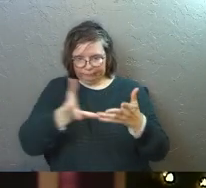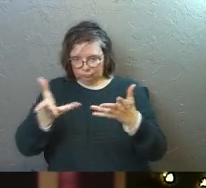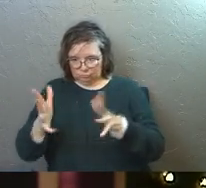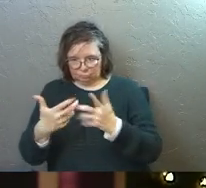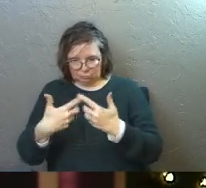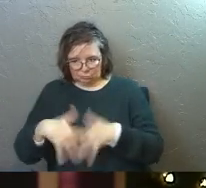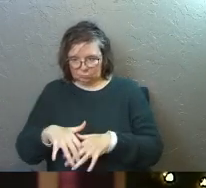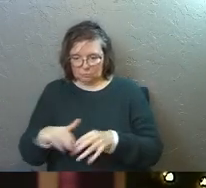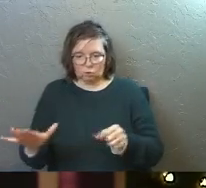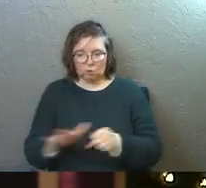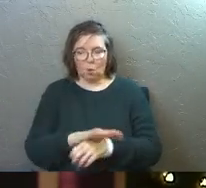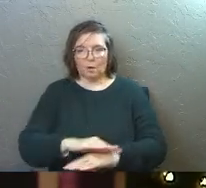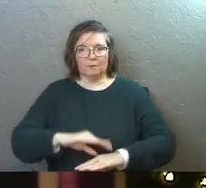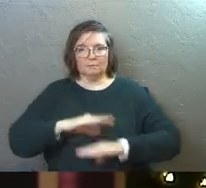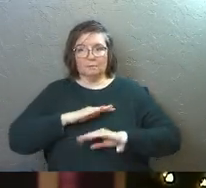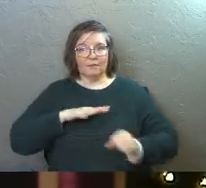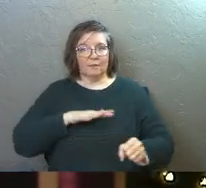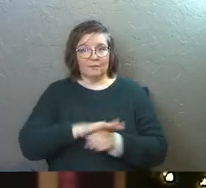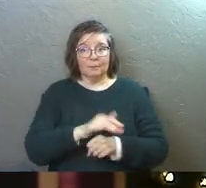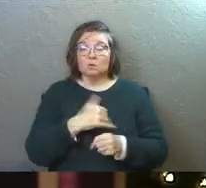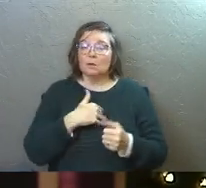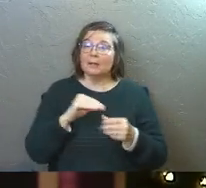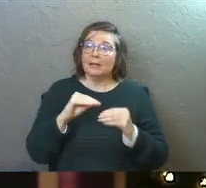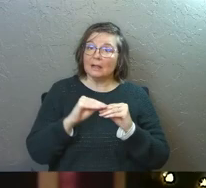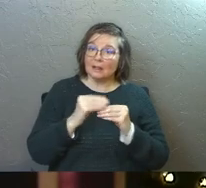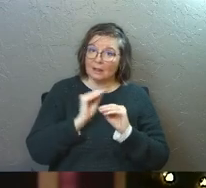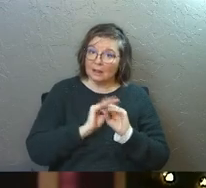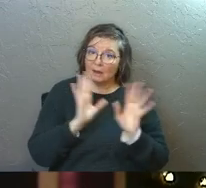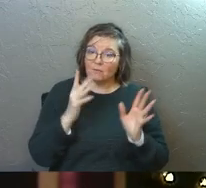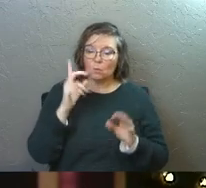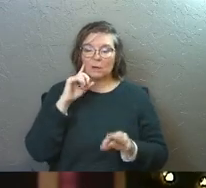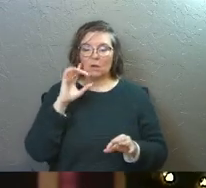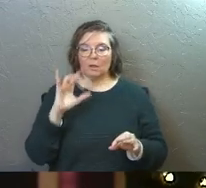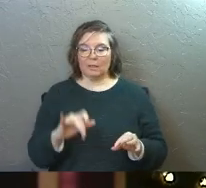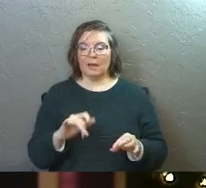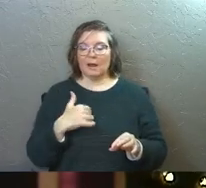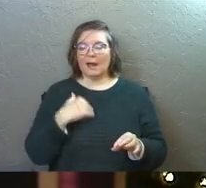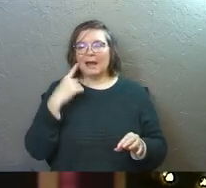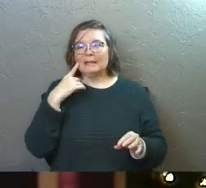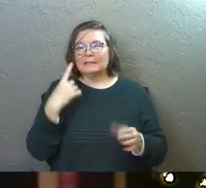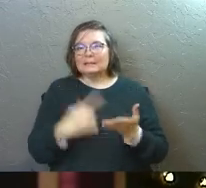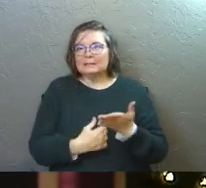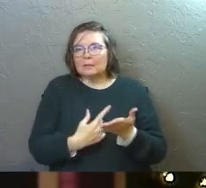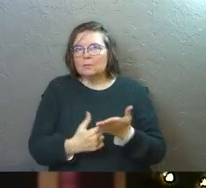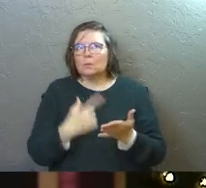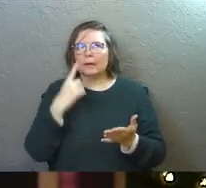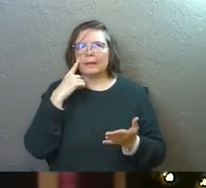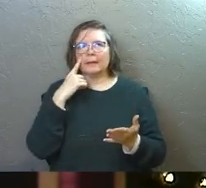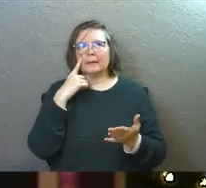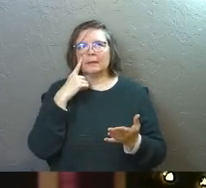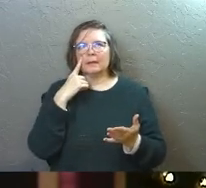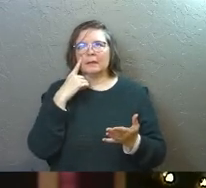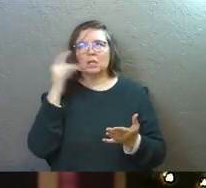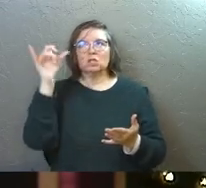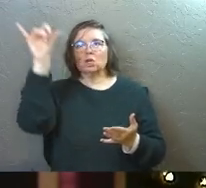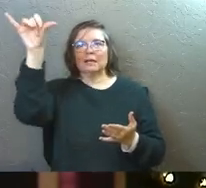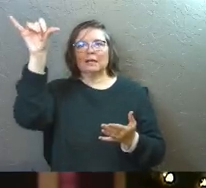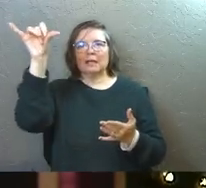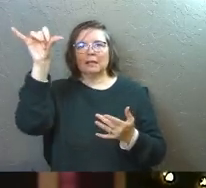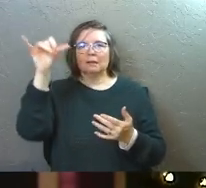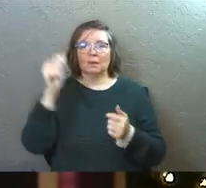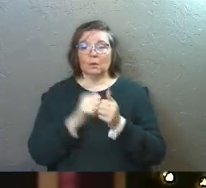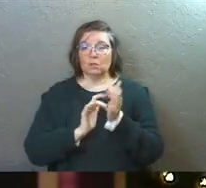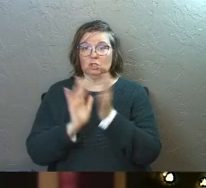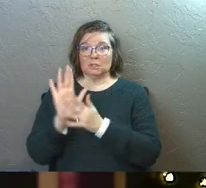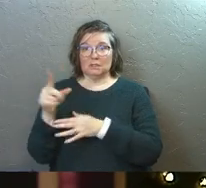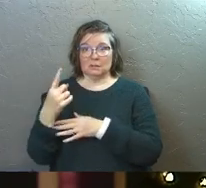total fulfillment. And so let me just clarify on this as well. We hear that, and I think sometimes we think eternity, right? We think of eternity